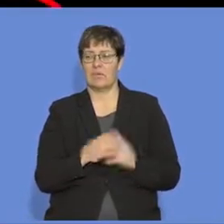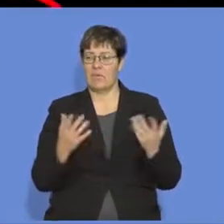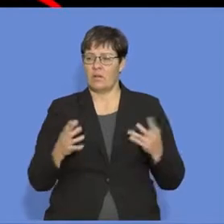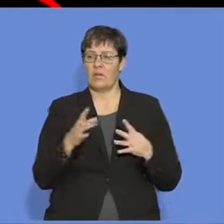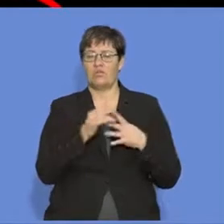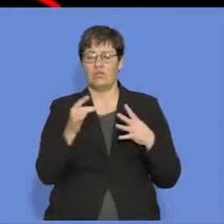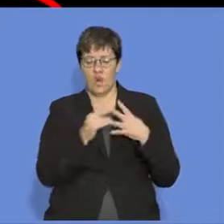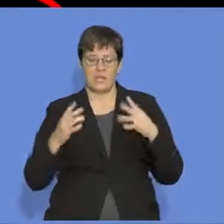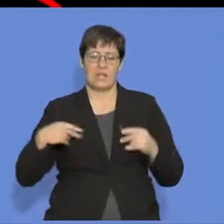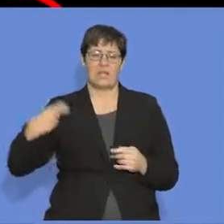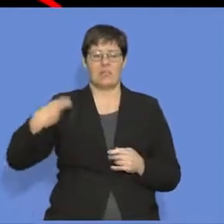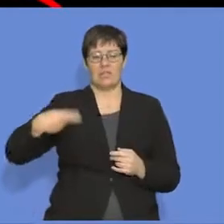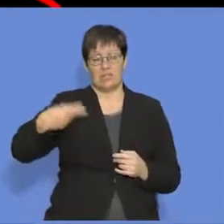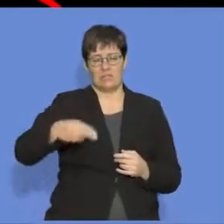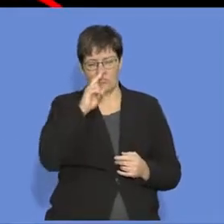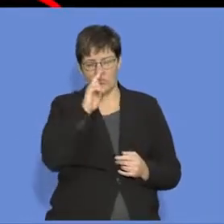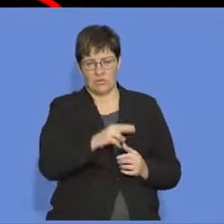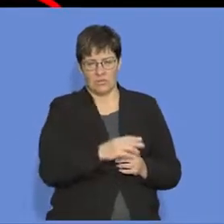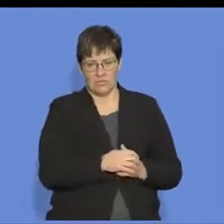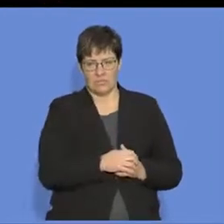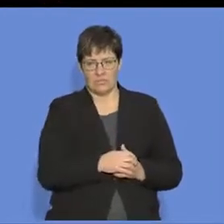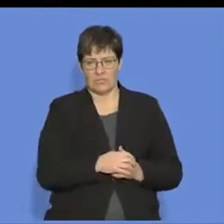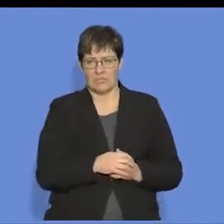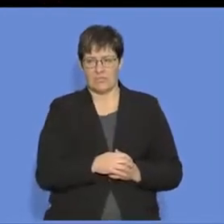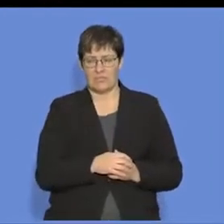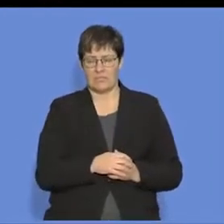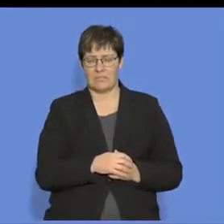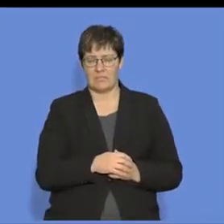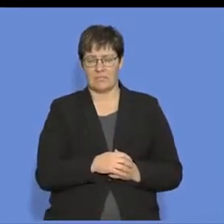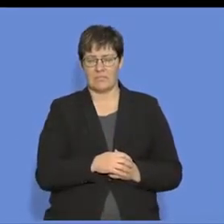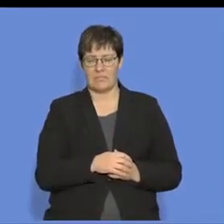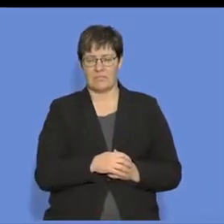look at choices with repetition. Okay.